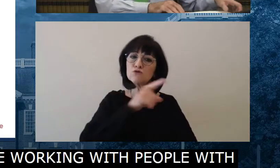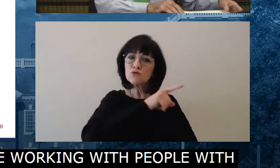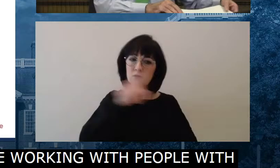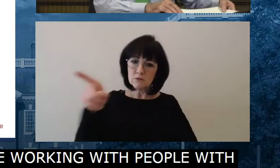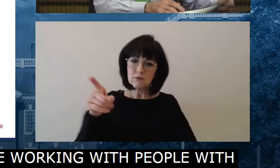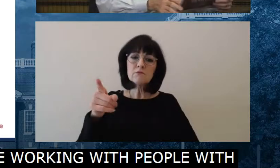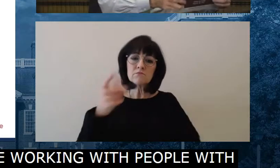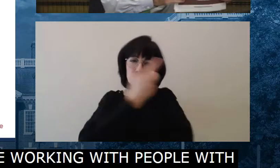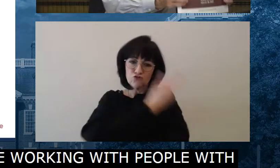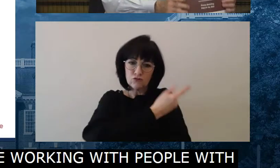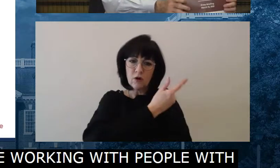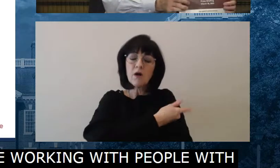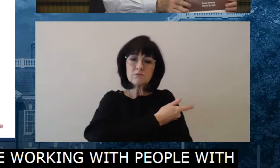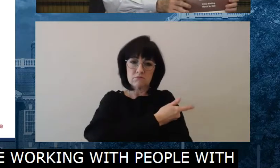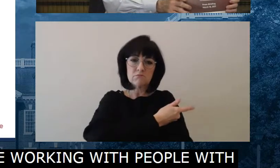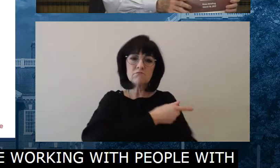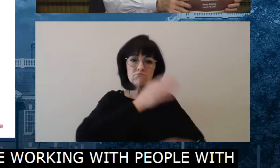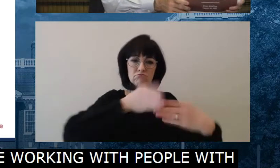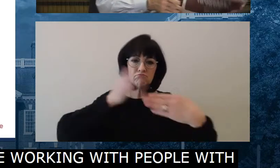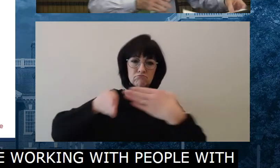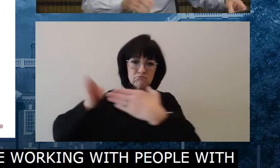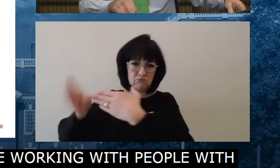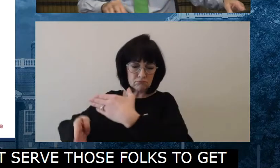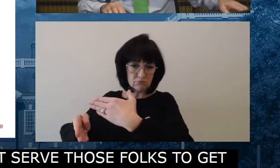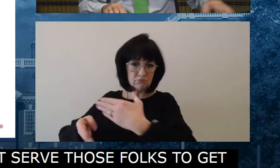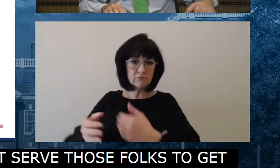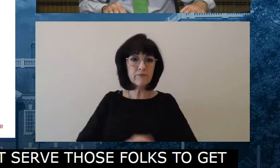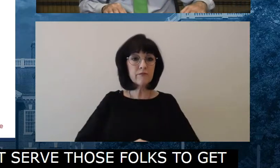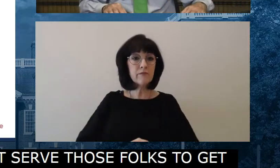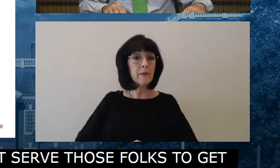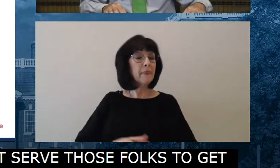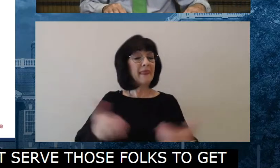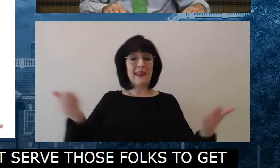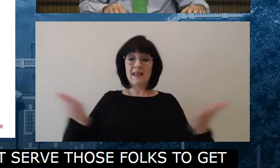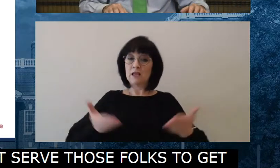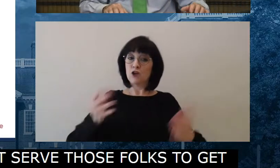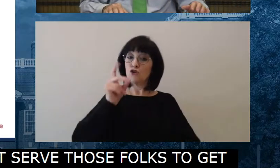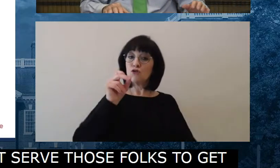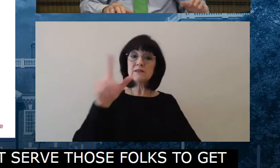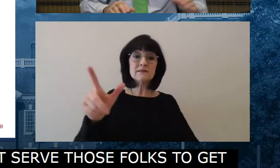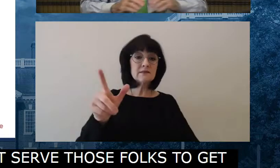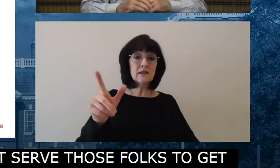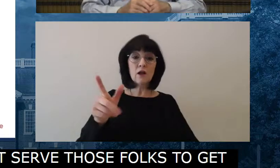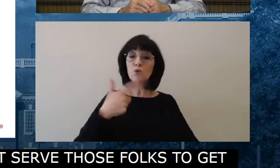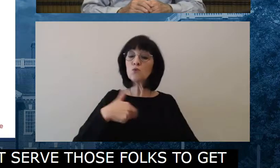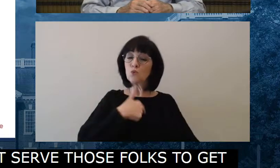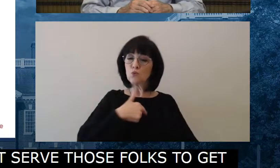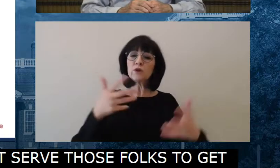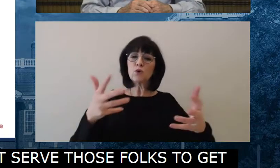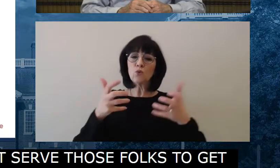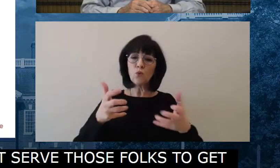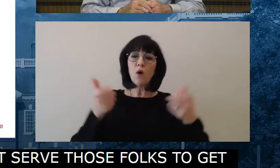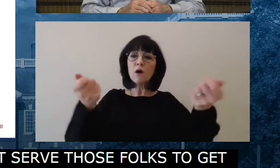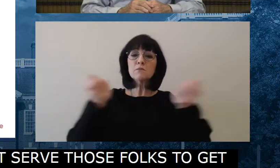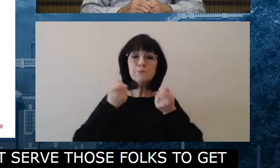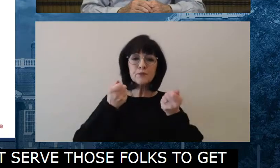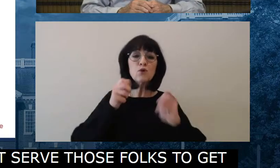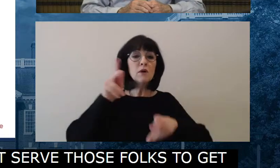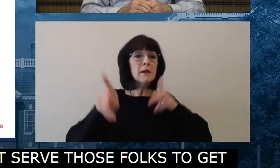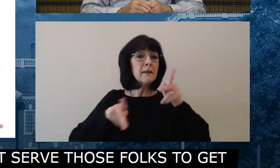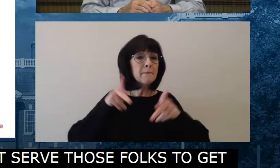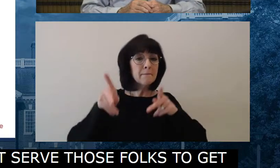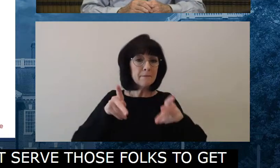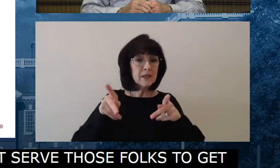on an ongoing basis, we will continue to vaccinate Delawareans who have not taken the opportunity to get vaccinated, or 65 and